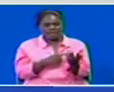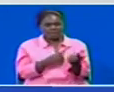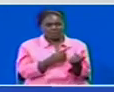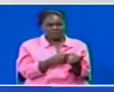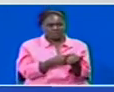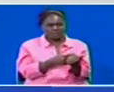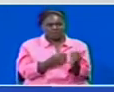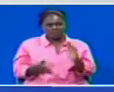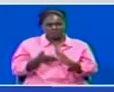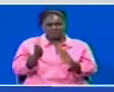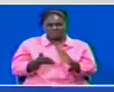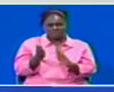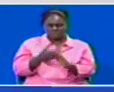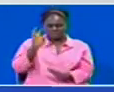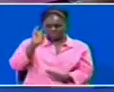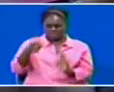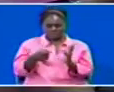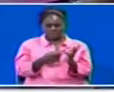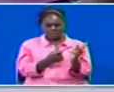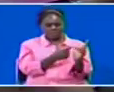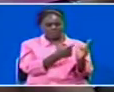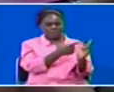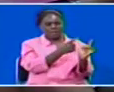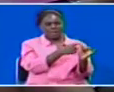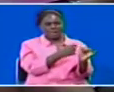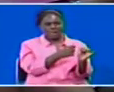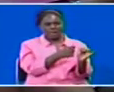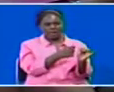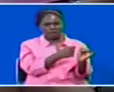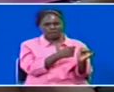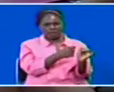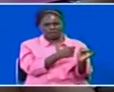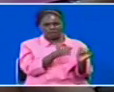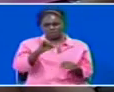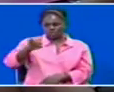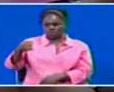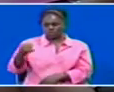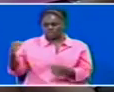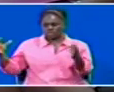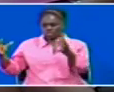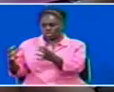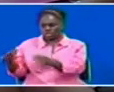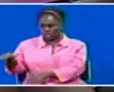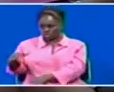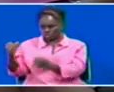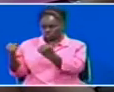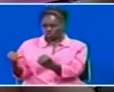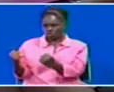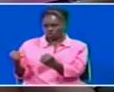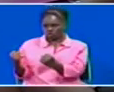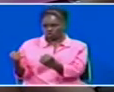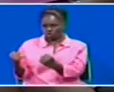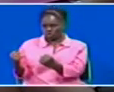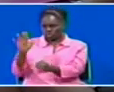let's very quickly take the arithmetic. The numbers from the Jubilee strongholds alone, if you look at them, and I'm not talking